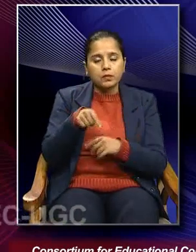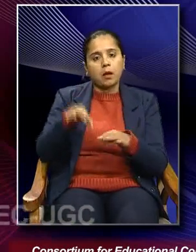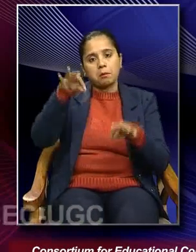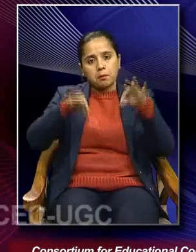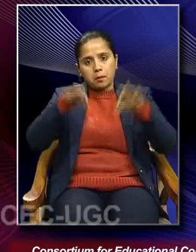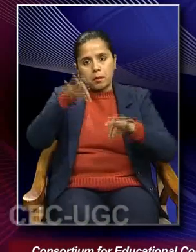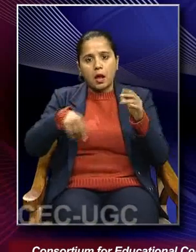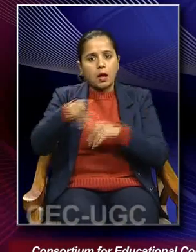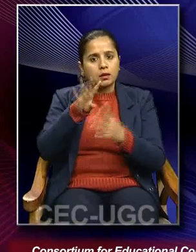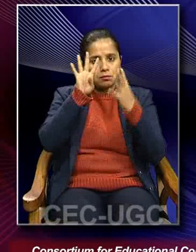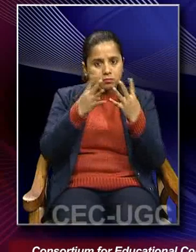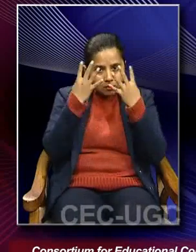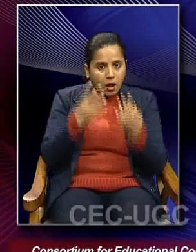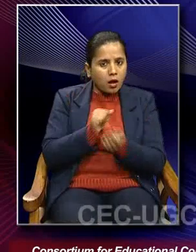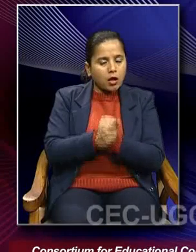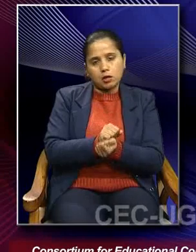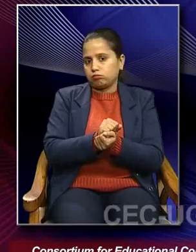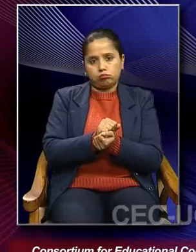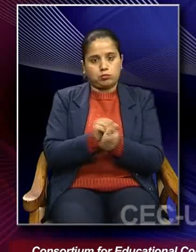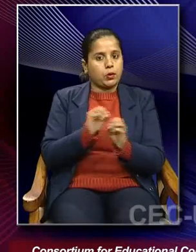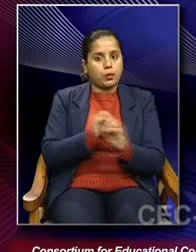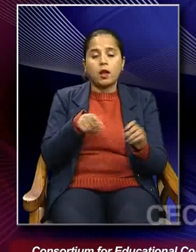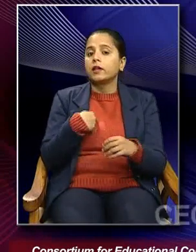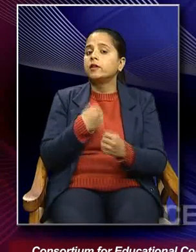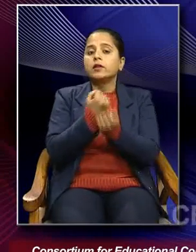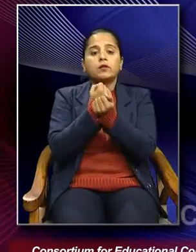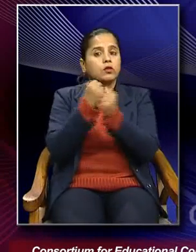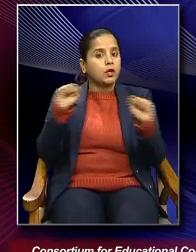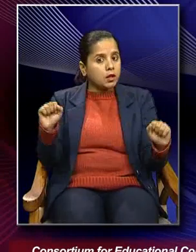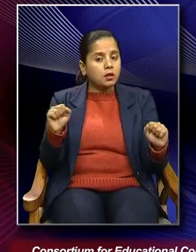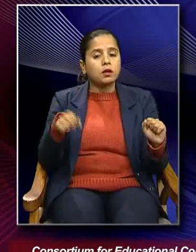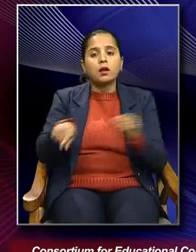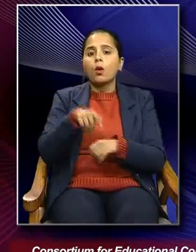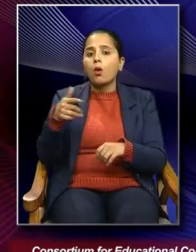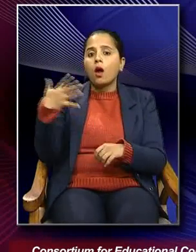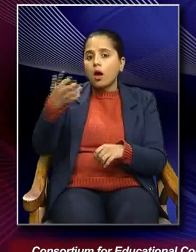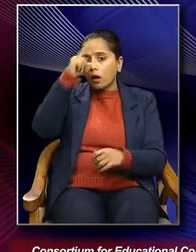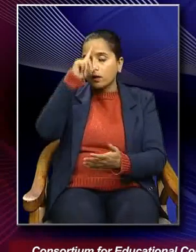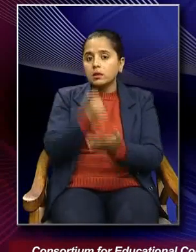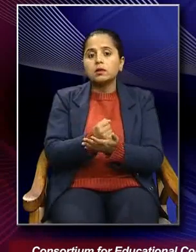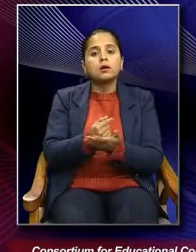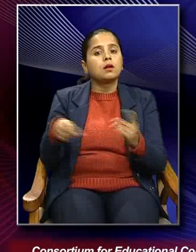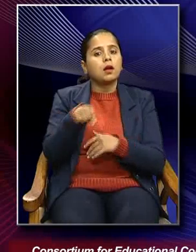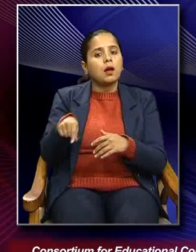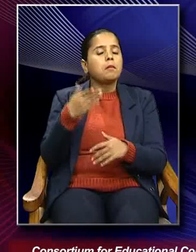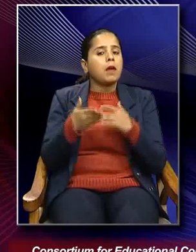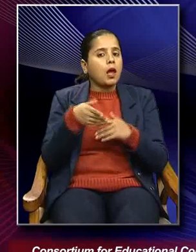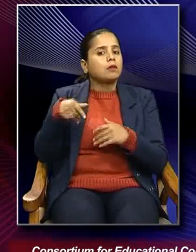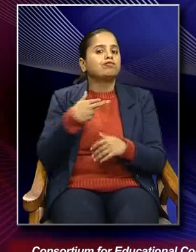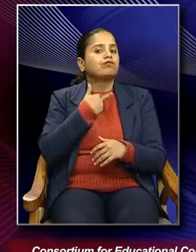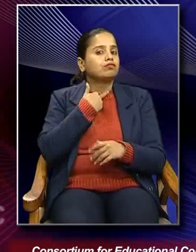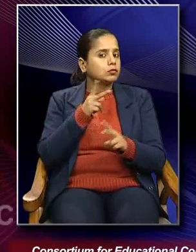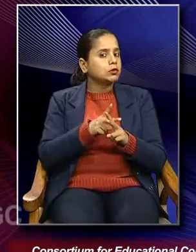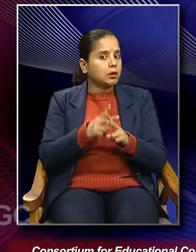puppets in a prison, where our freedom and agency would be restricted.